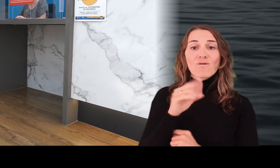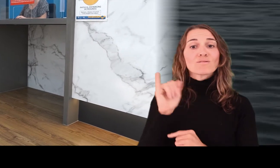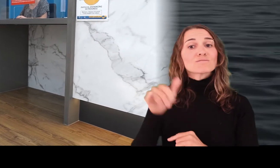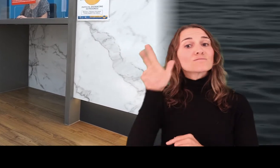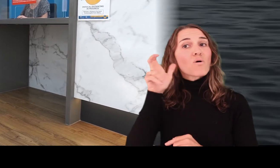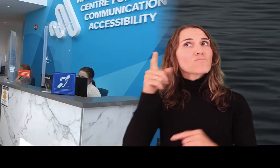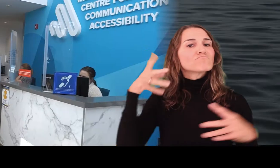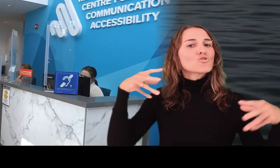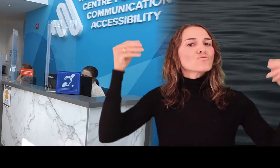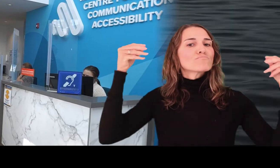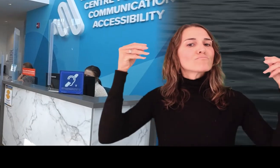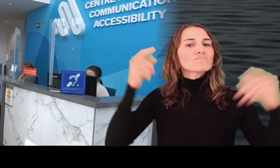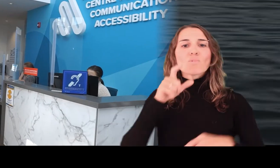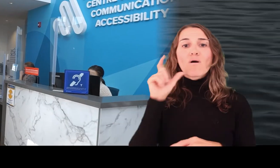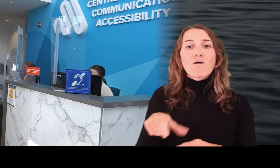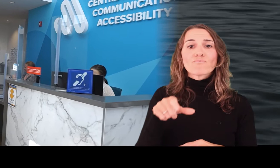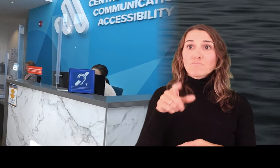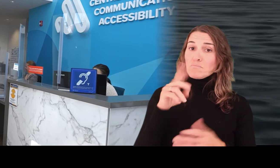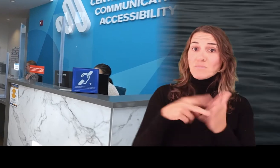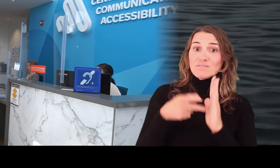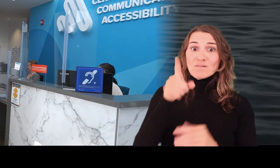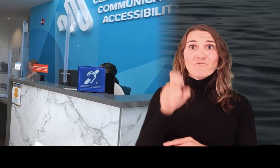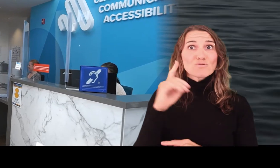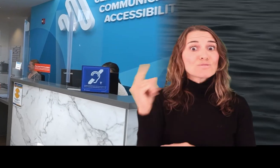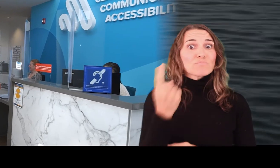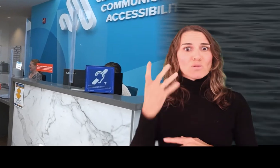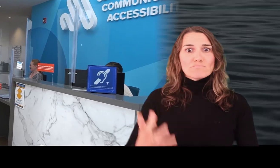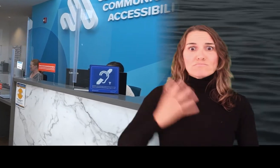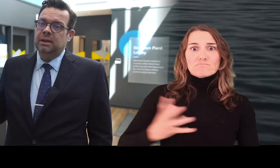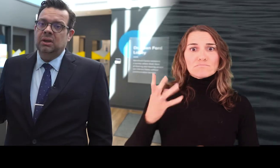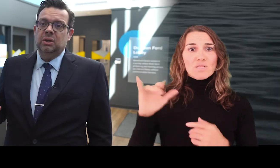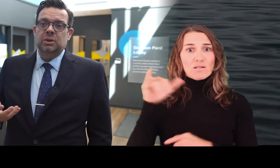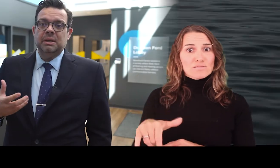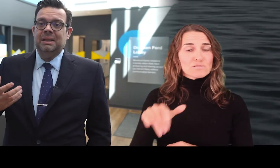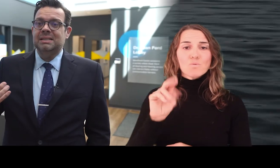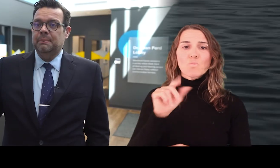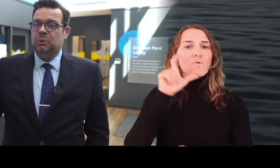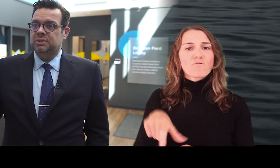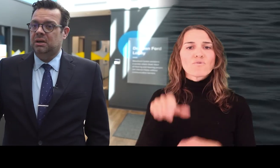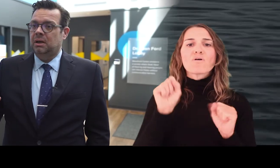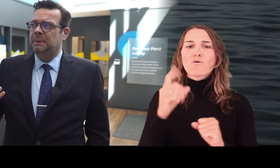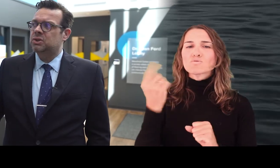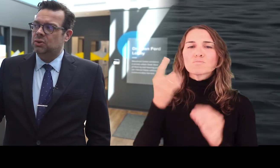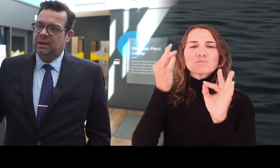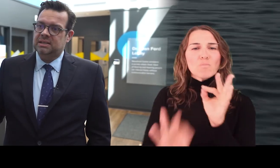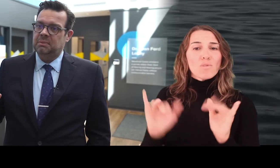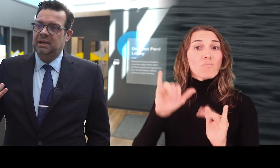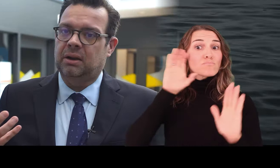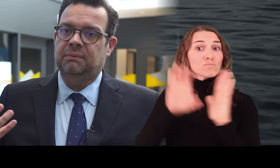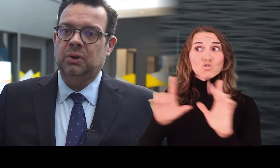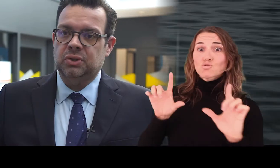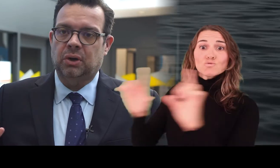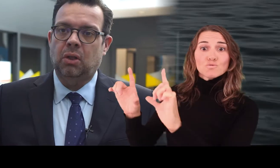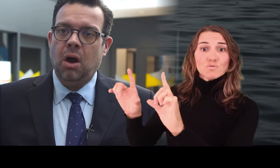being absorbed. But you don't have to do something as extravagant as ours that we had designed. You can do something as simple as a picture that's